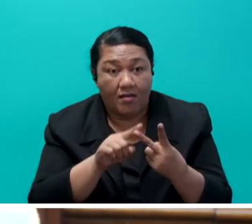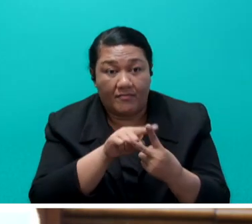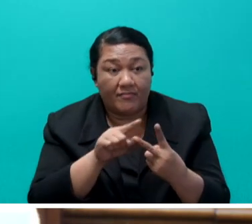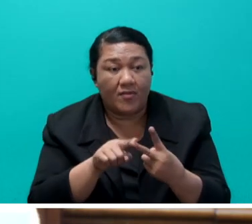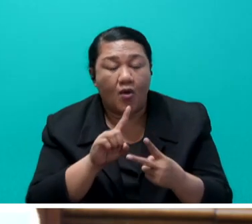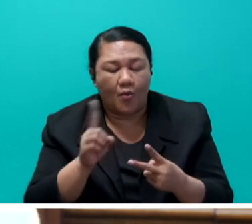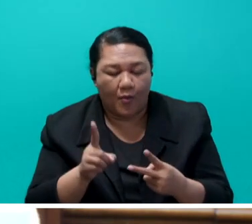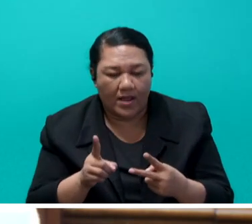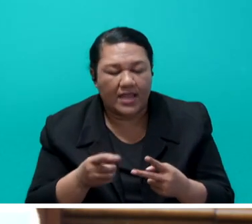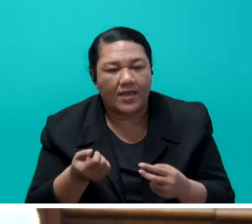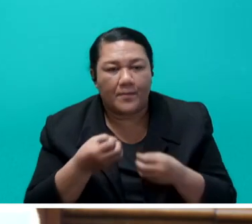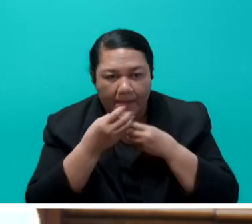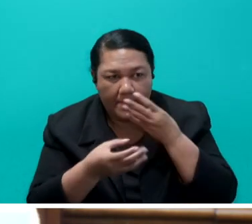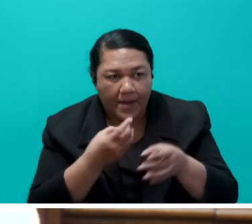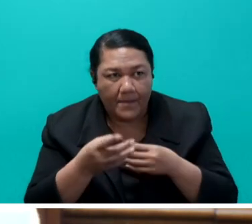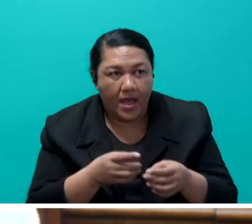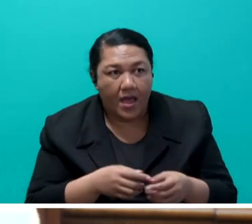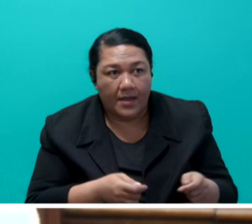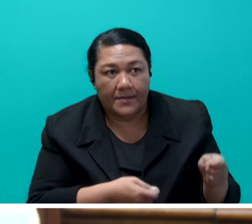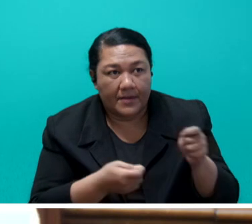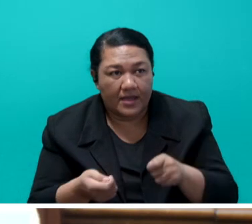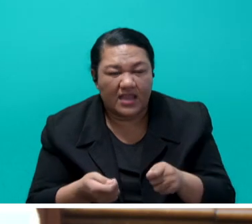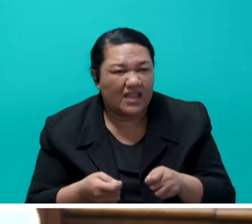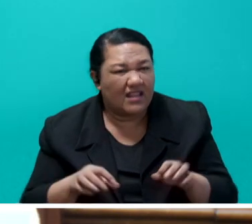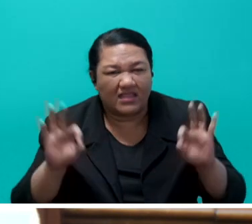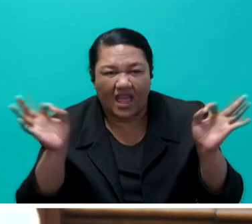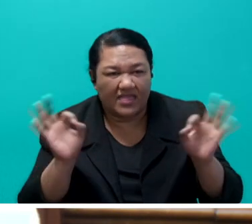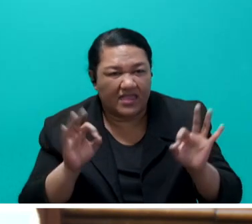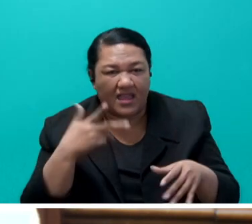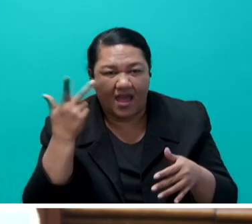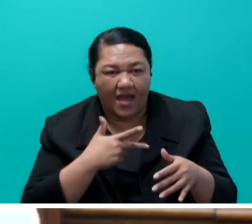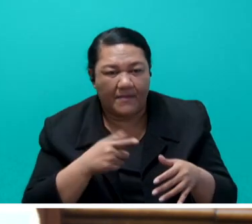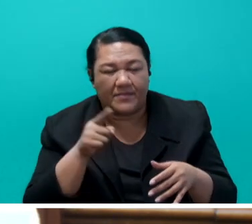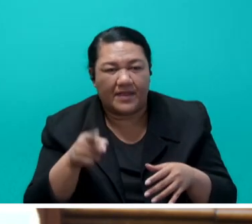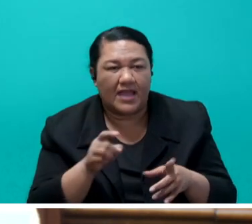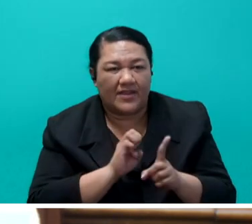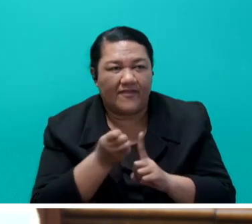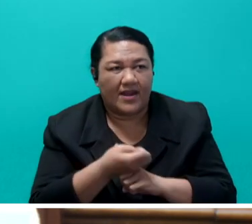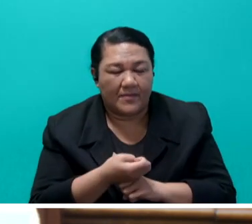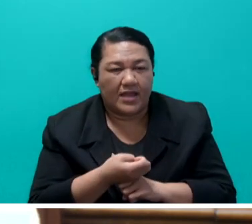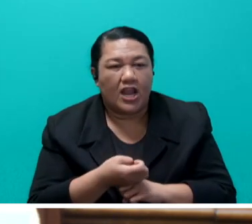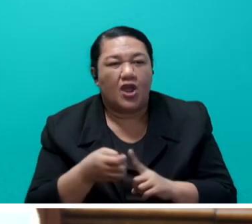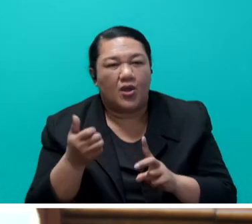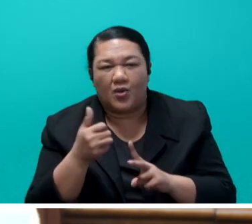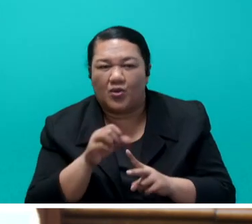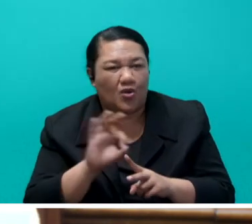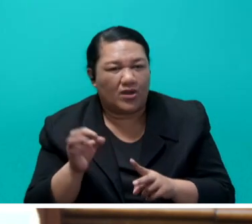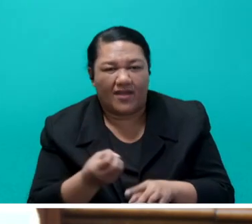of wastewater poses minimal threats to both environment and human health.